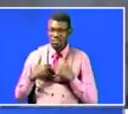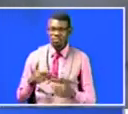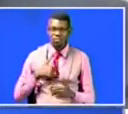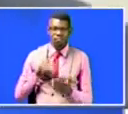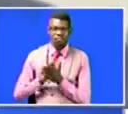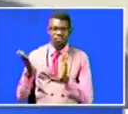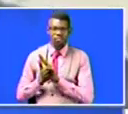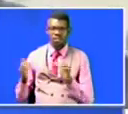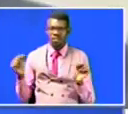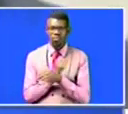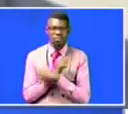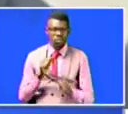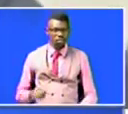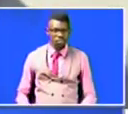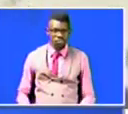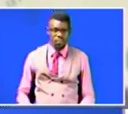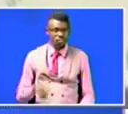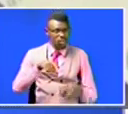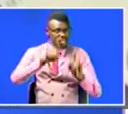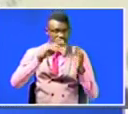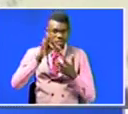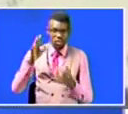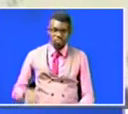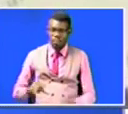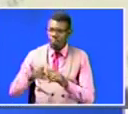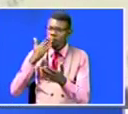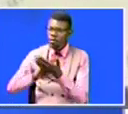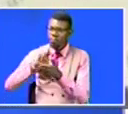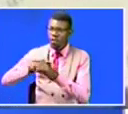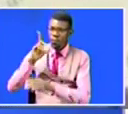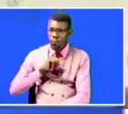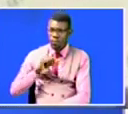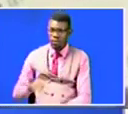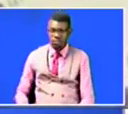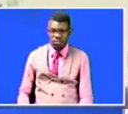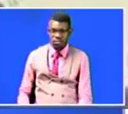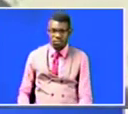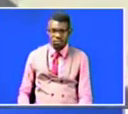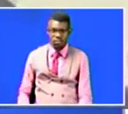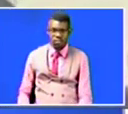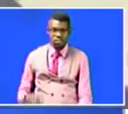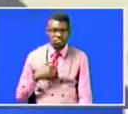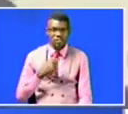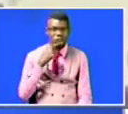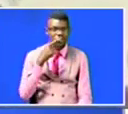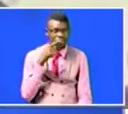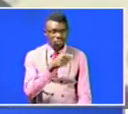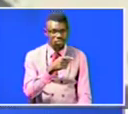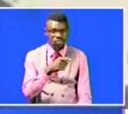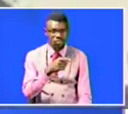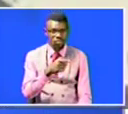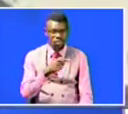files and you put such things in it, that is your choice. But you received the letter giving that communication. I've already told you that the CIJ sent me a